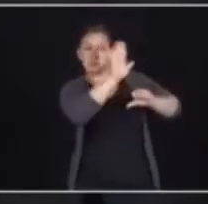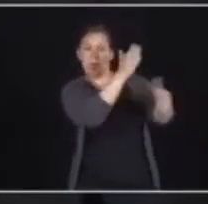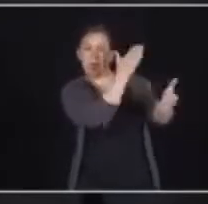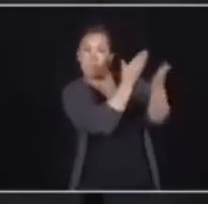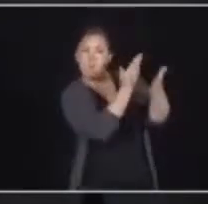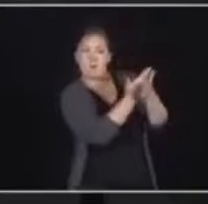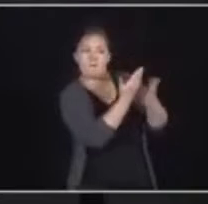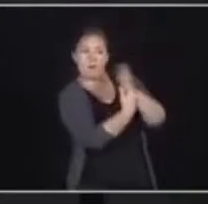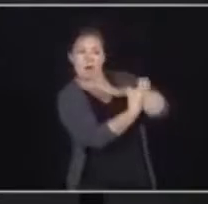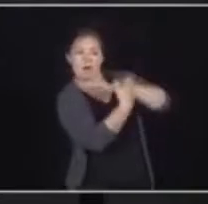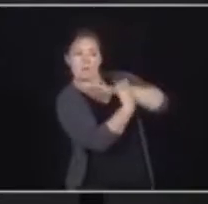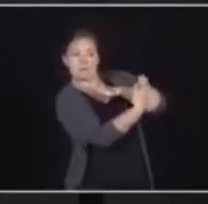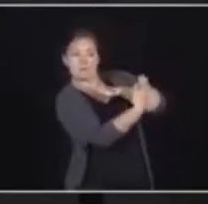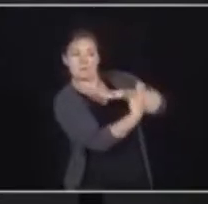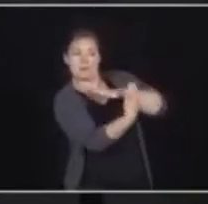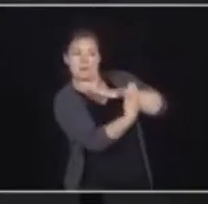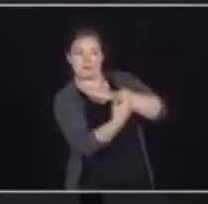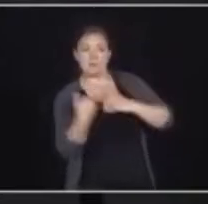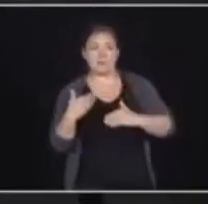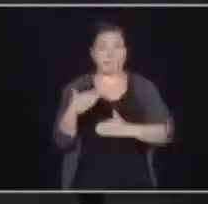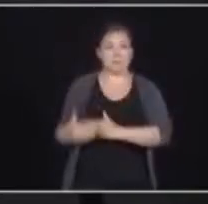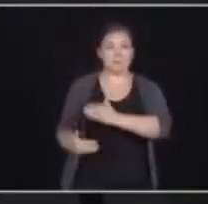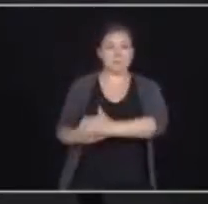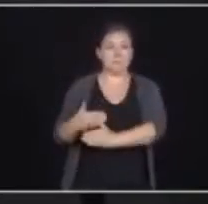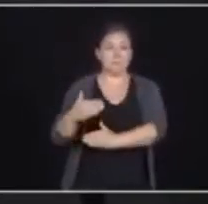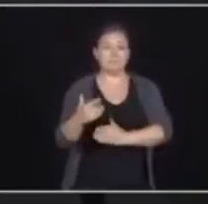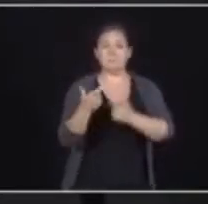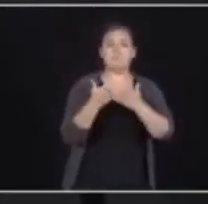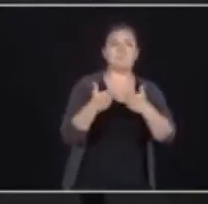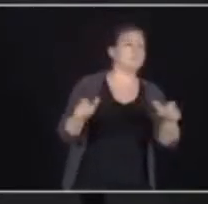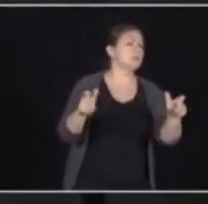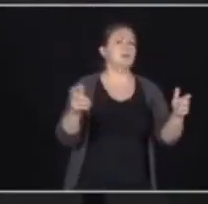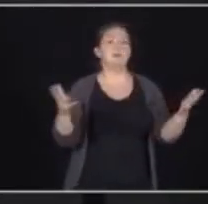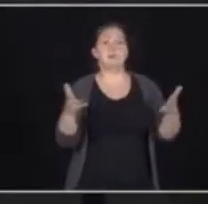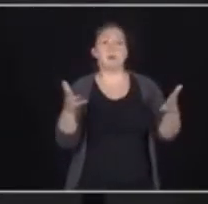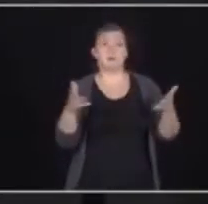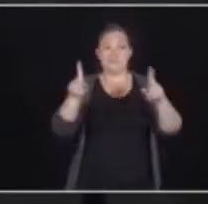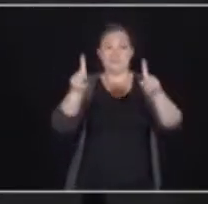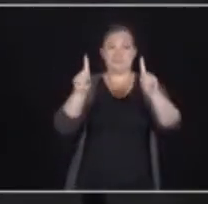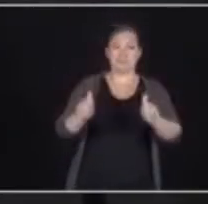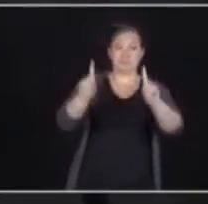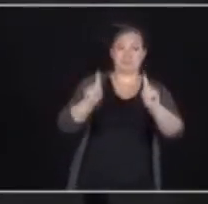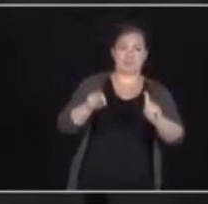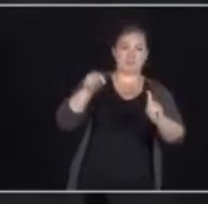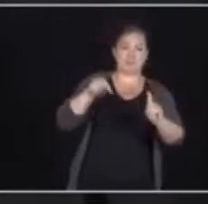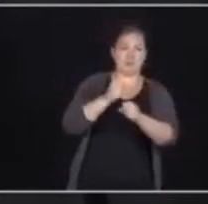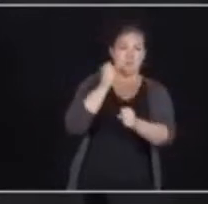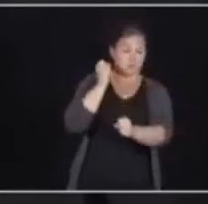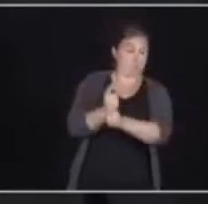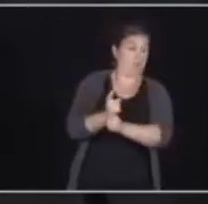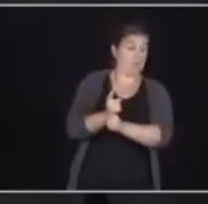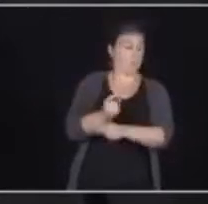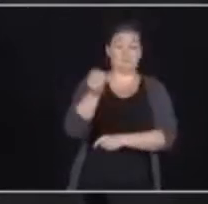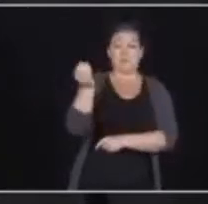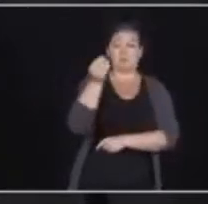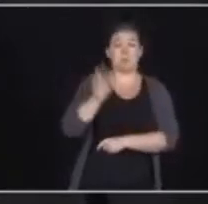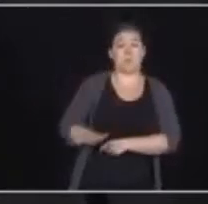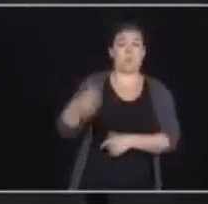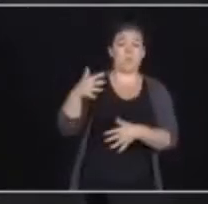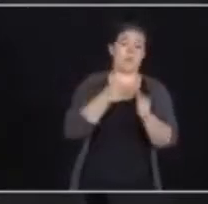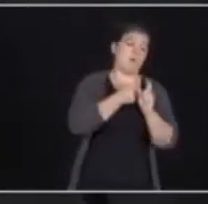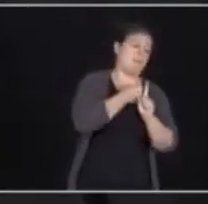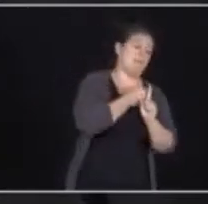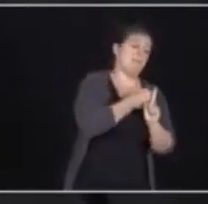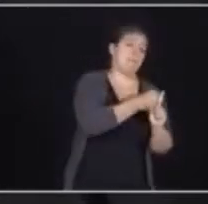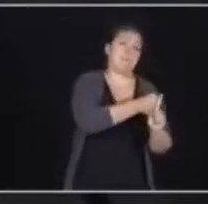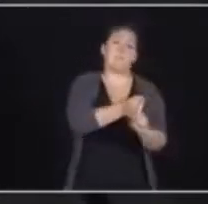next steps. Testing is a big part of that. And Ontario has been hit harder than some other provinces, and there is no doubt about that.